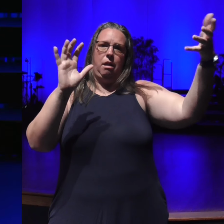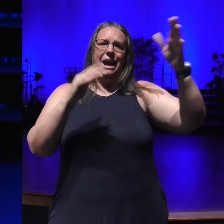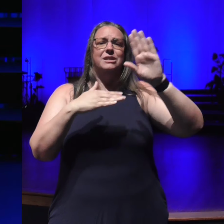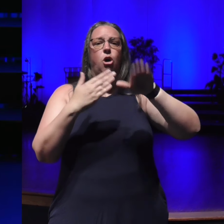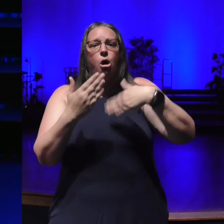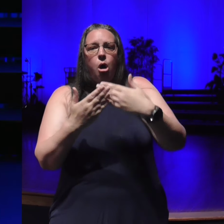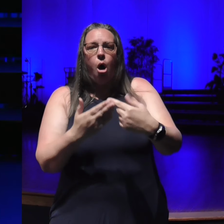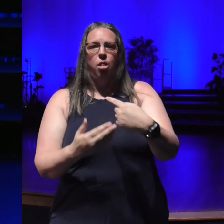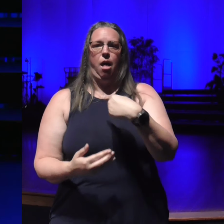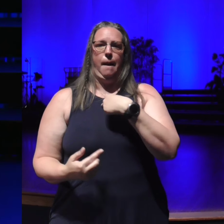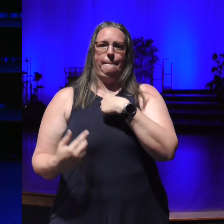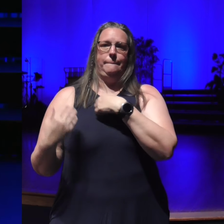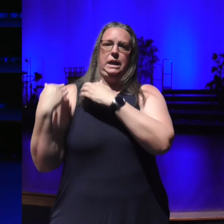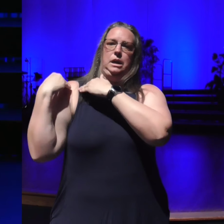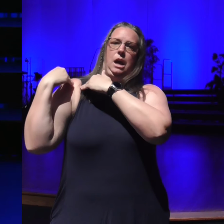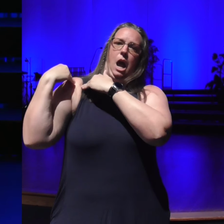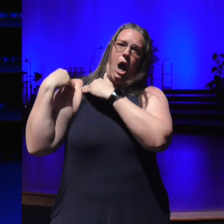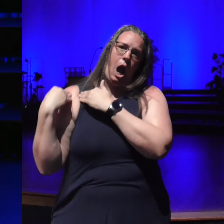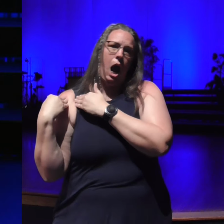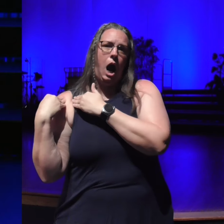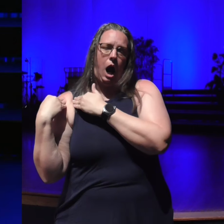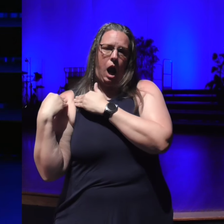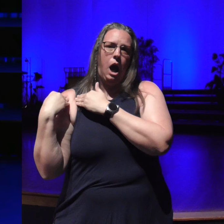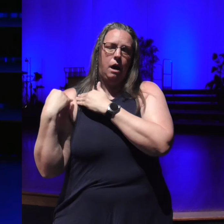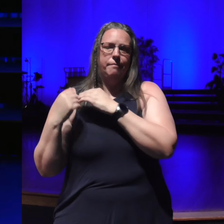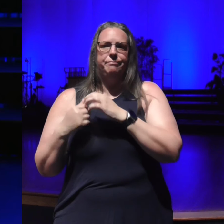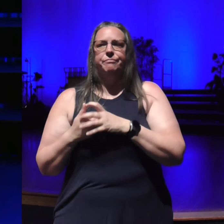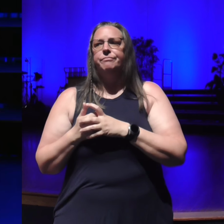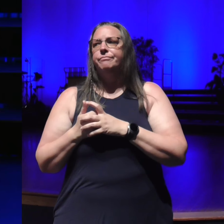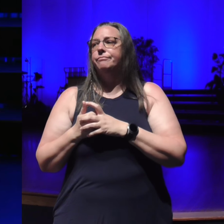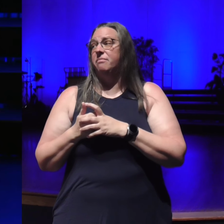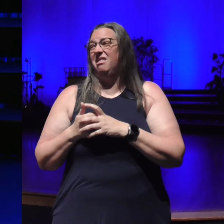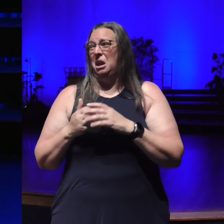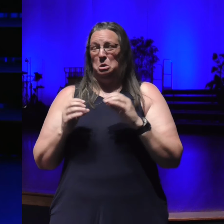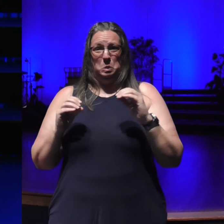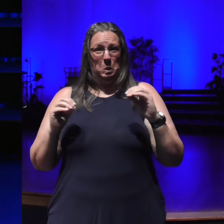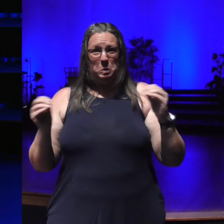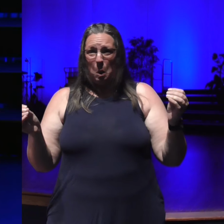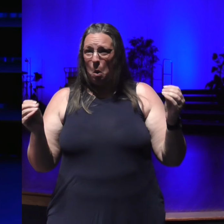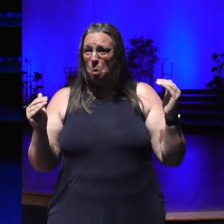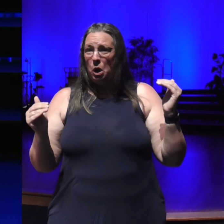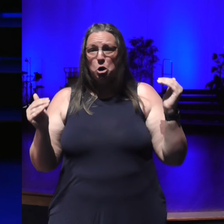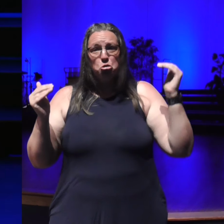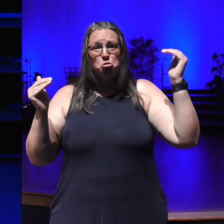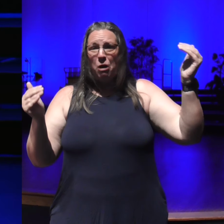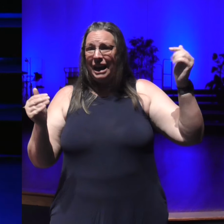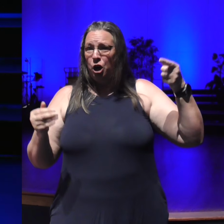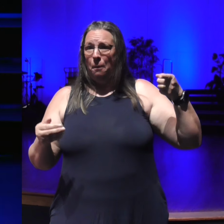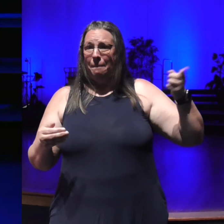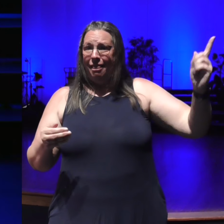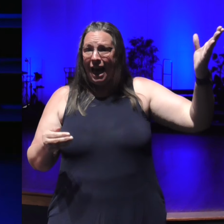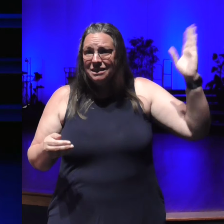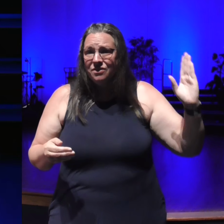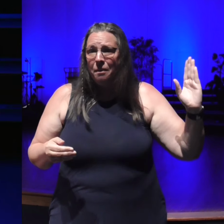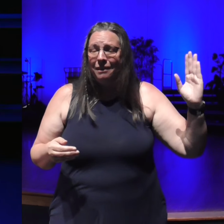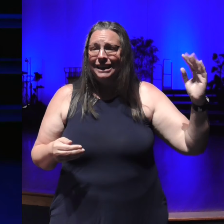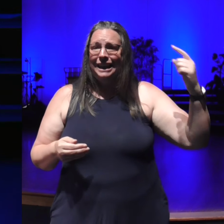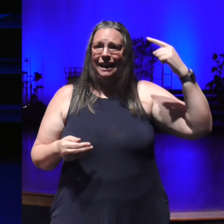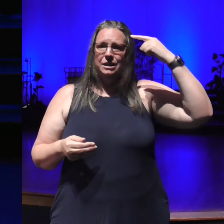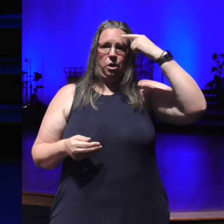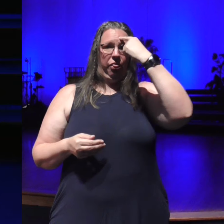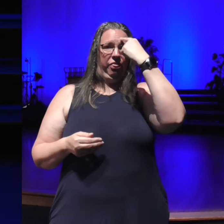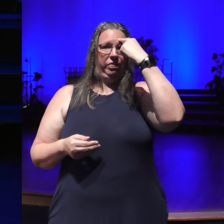on me. There perhaps is no greater blasphemy to the Spirit than to think that life